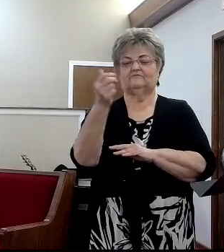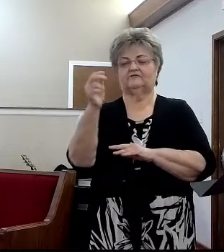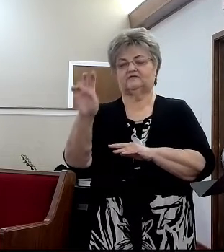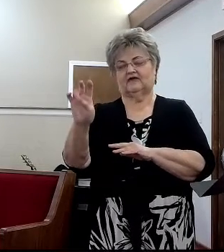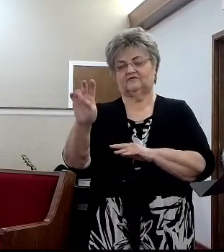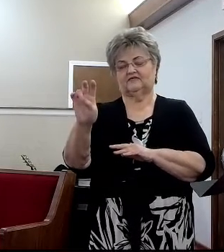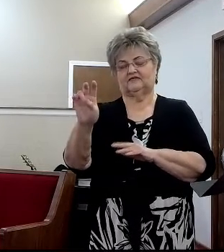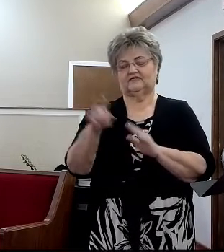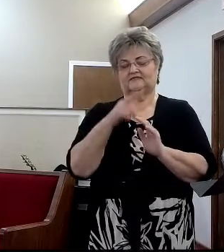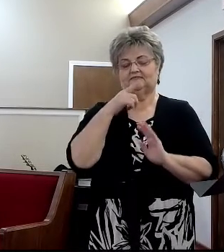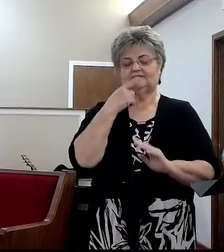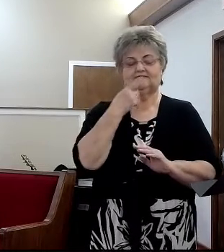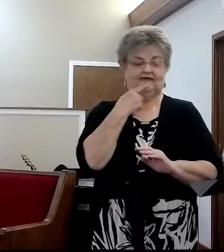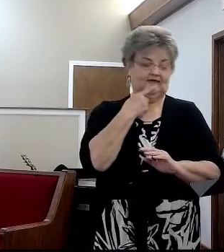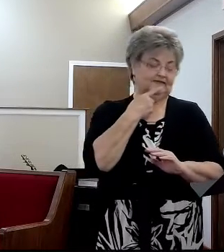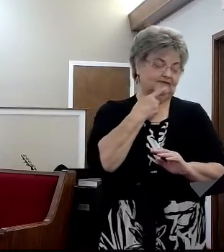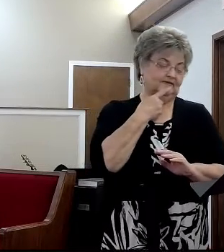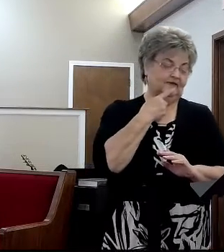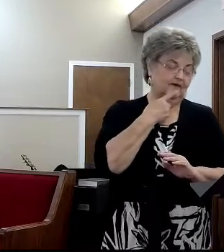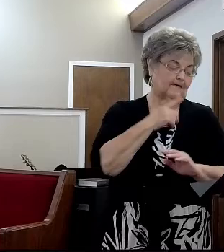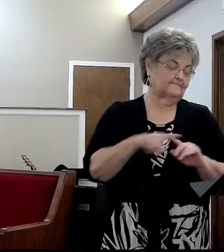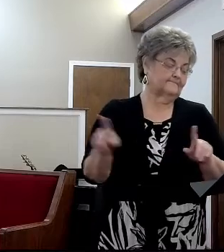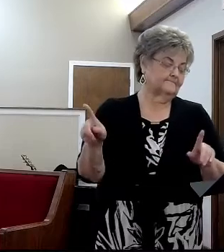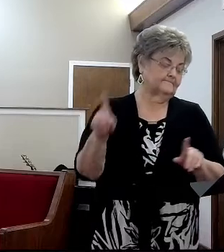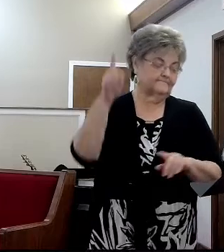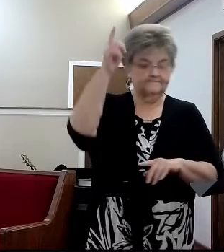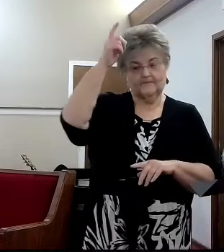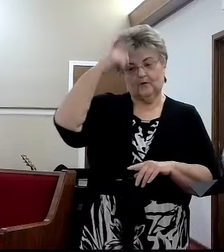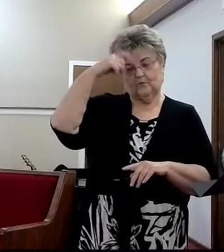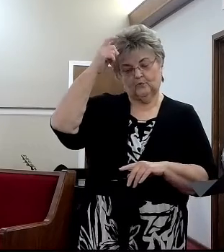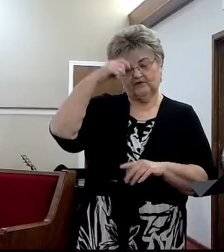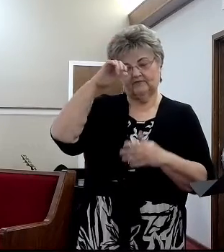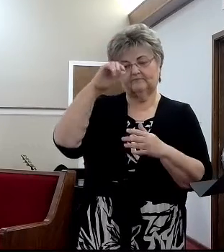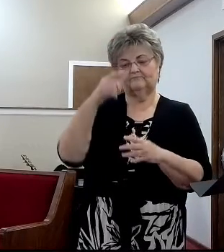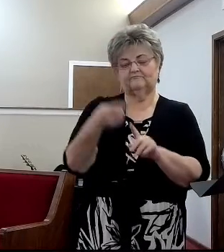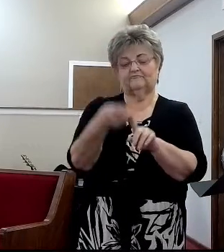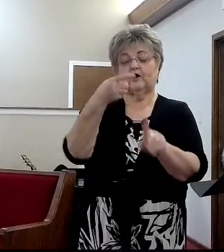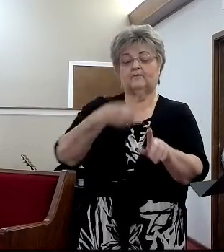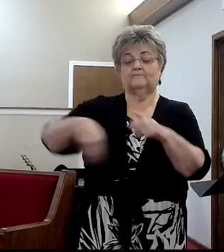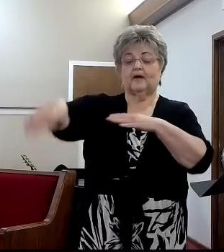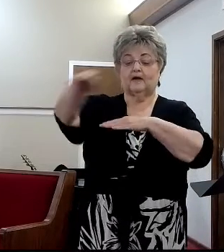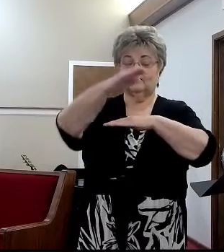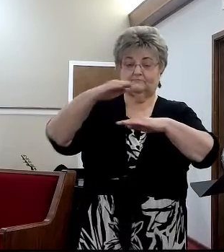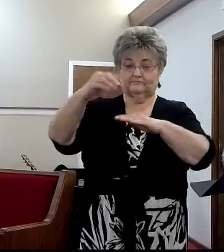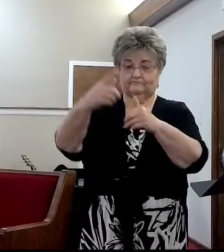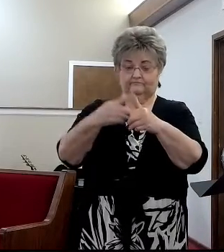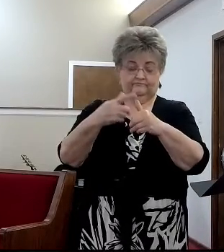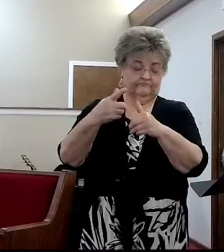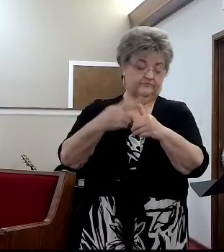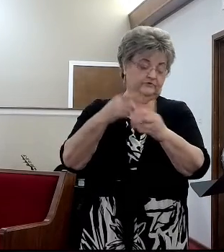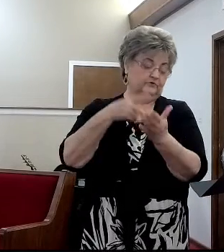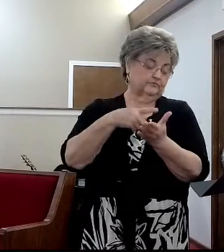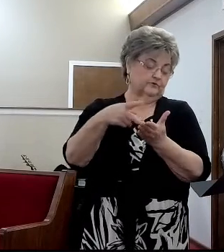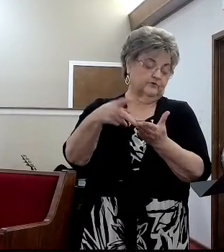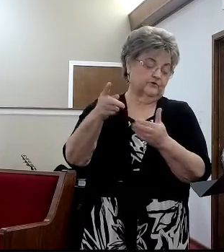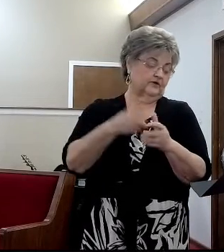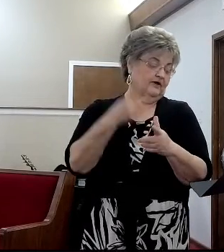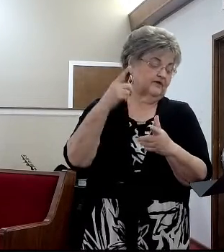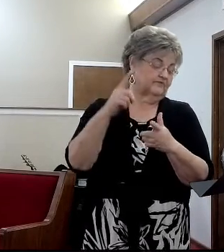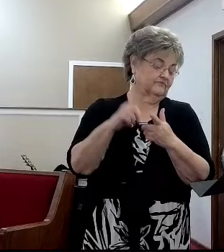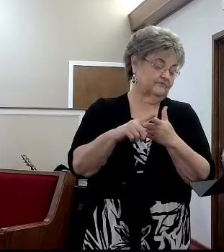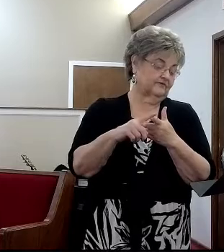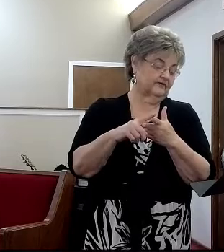17. Actually, yeah, we'll start 17. But the wisdom that is from above is first pure, then what,